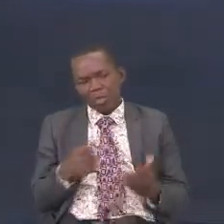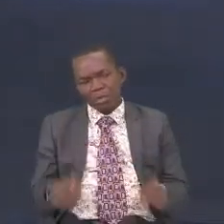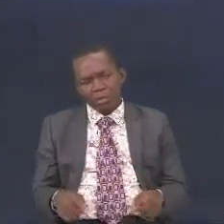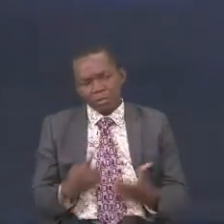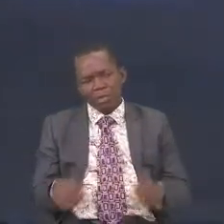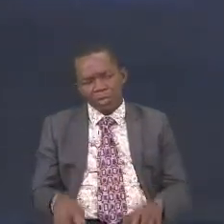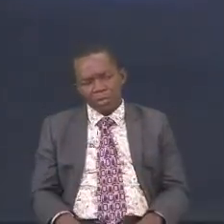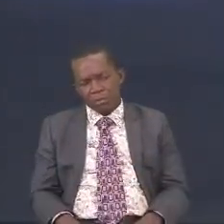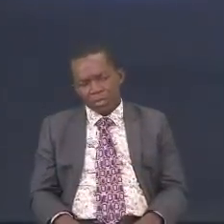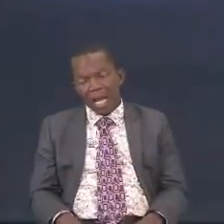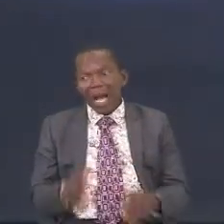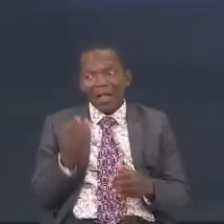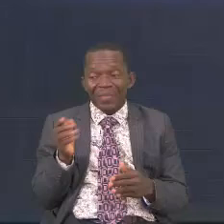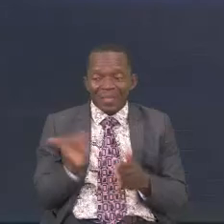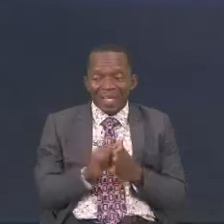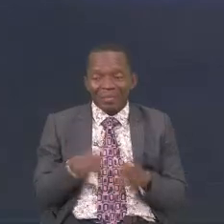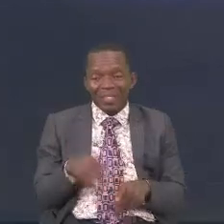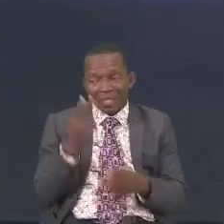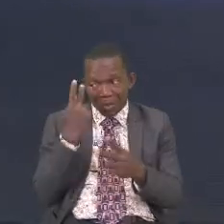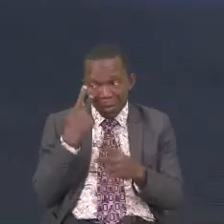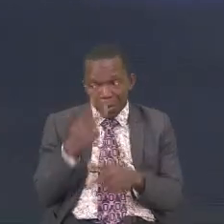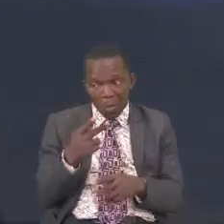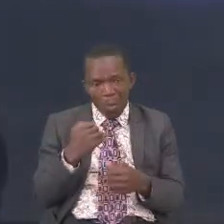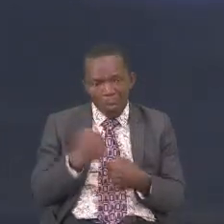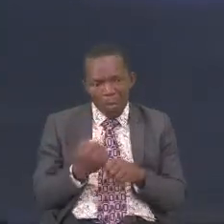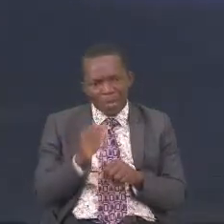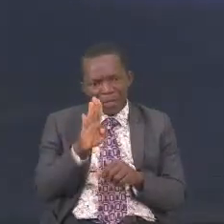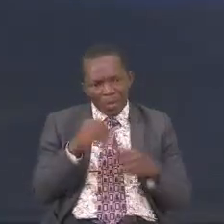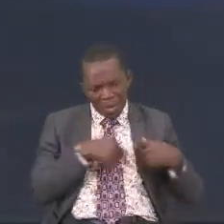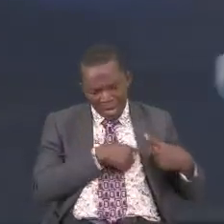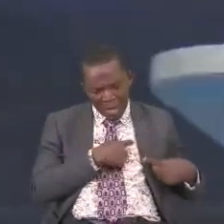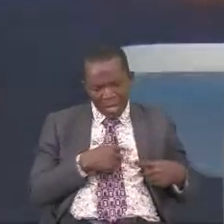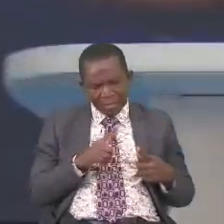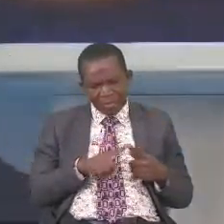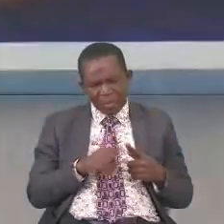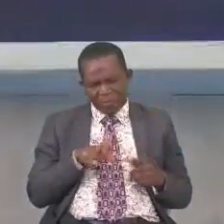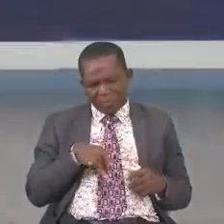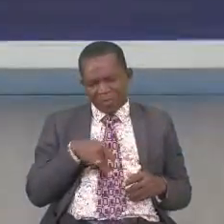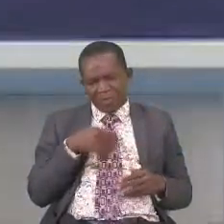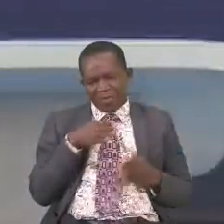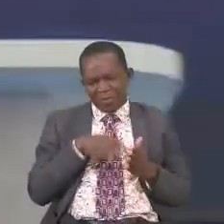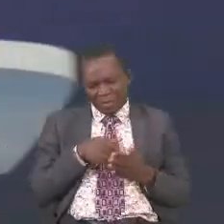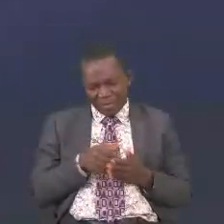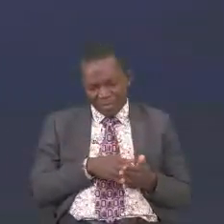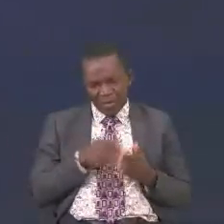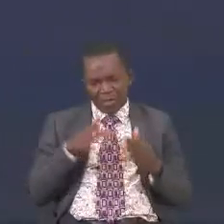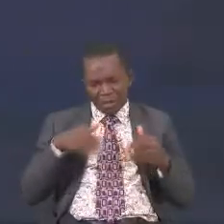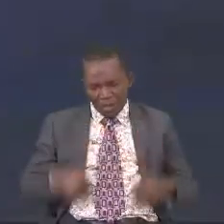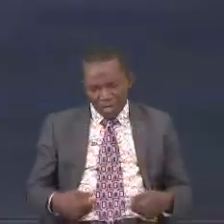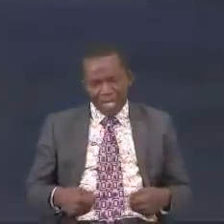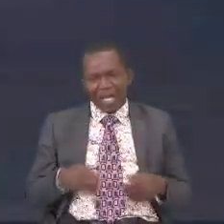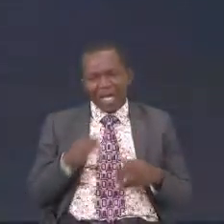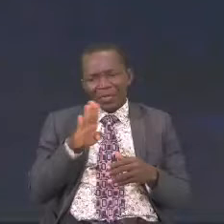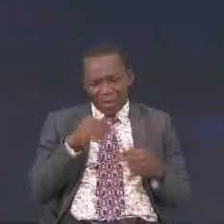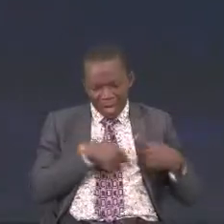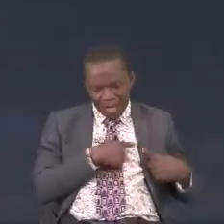their look makes your mind to sink. And then you say, oh, because my heart is sinking now and I'm not